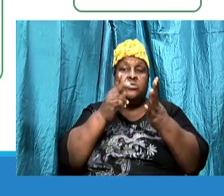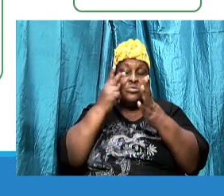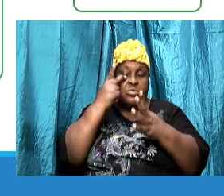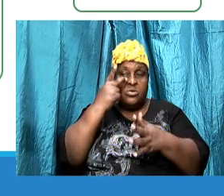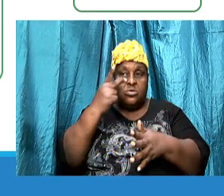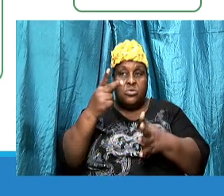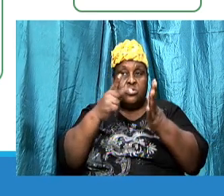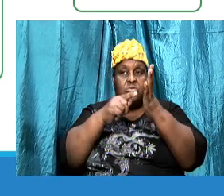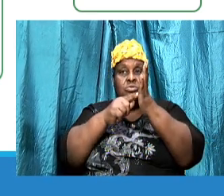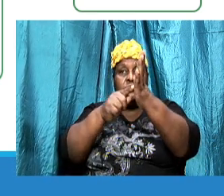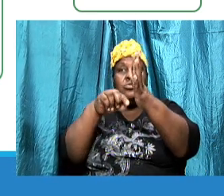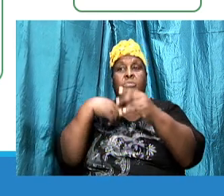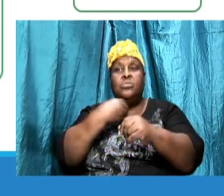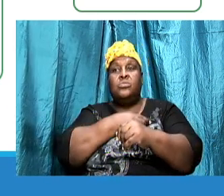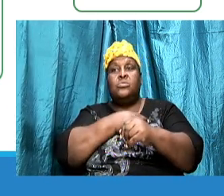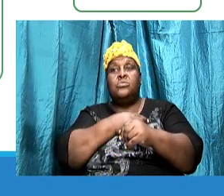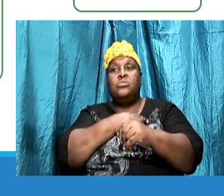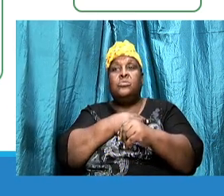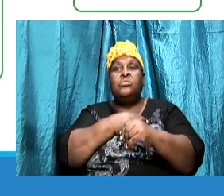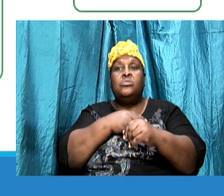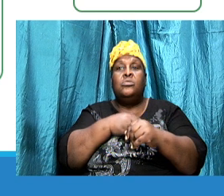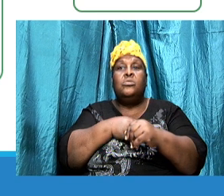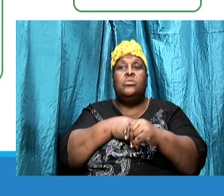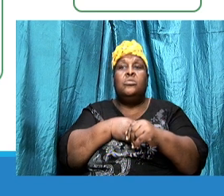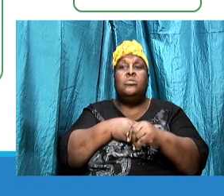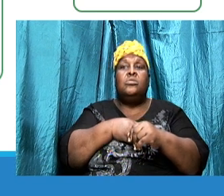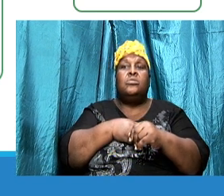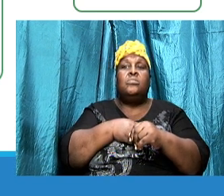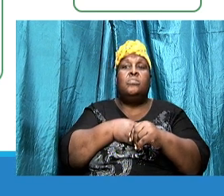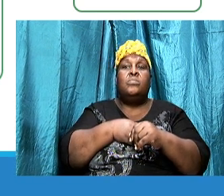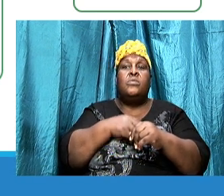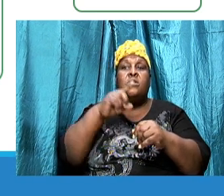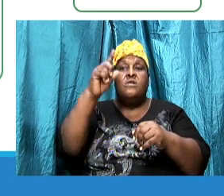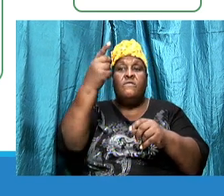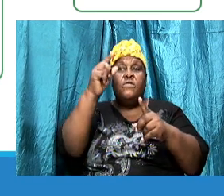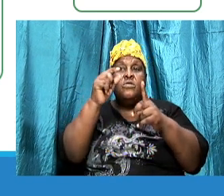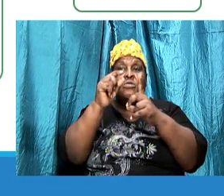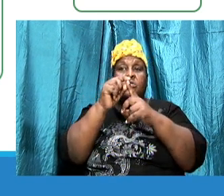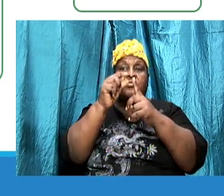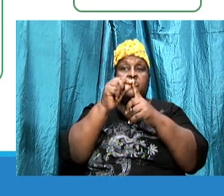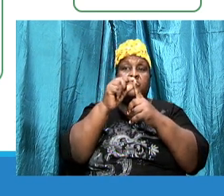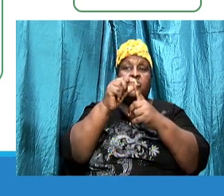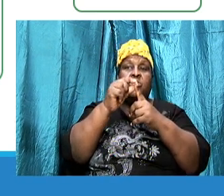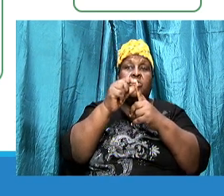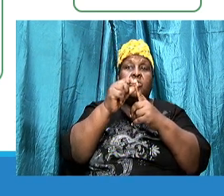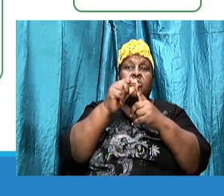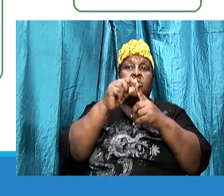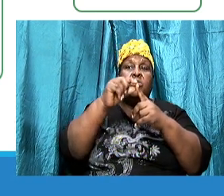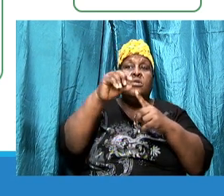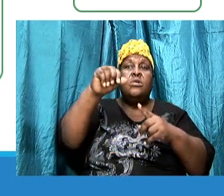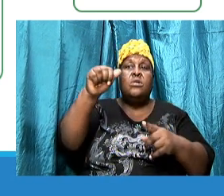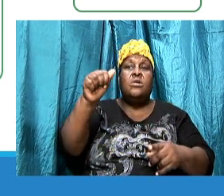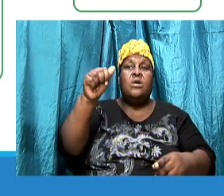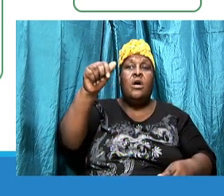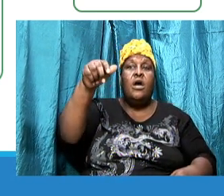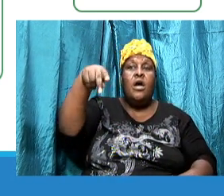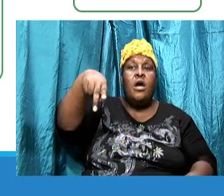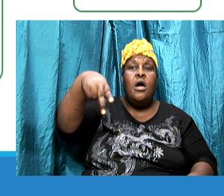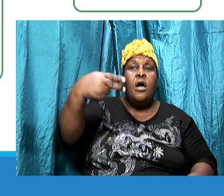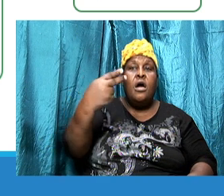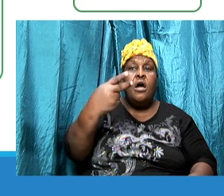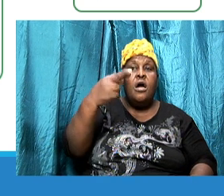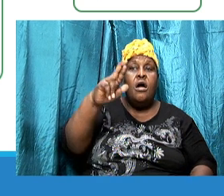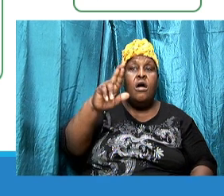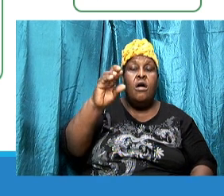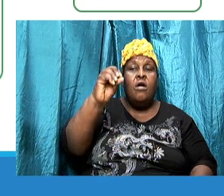Corinth. The first word is Aphrodite. Aphrodite, what is that? That is the god that the